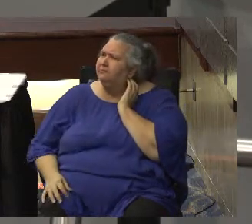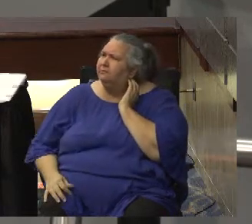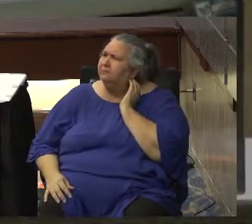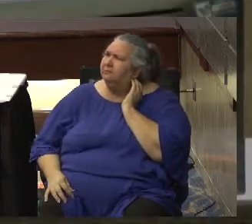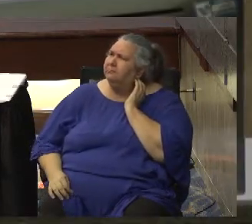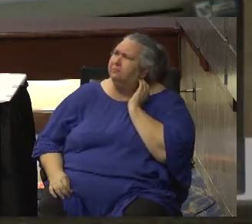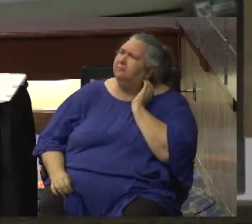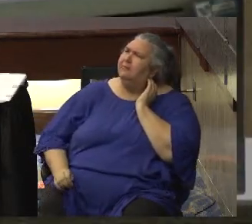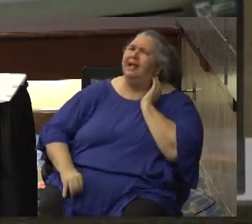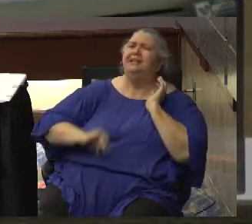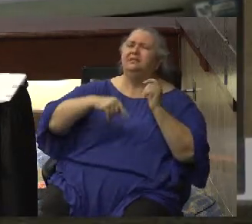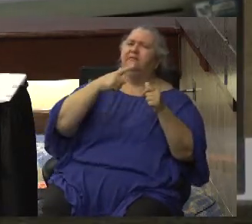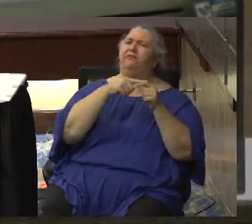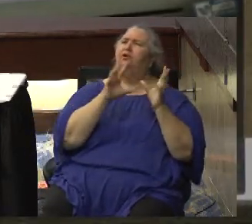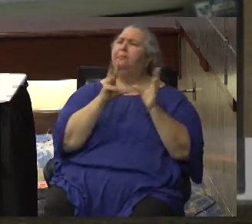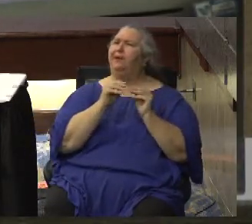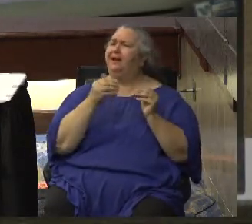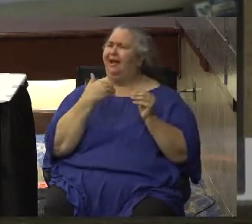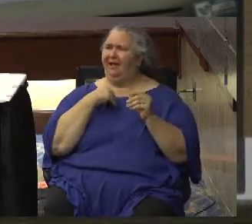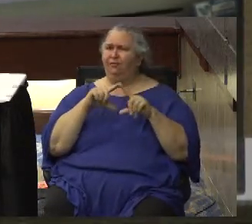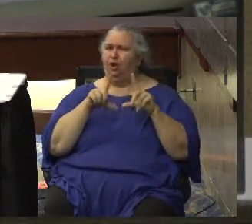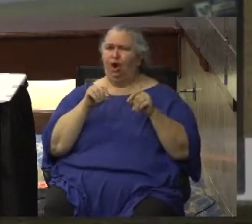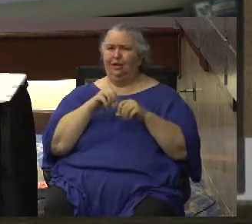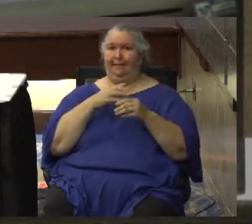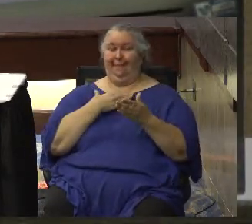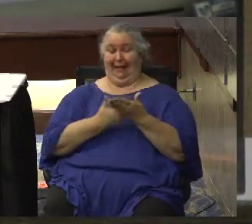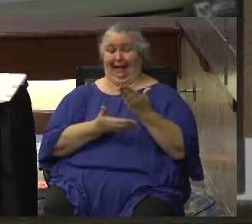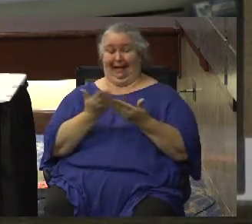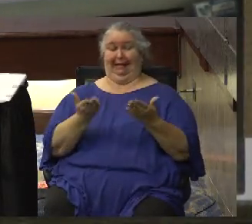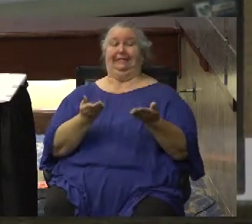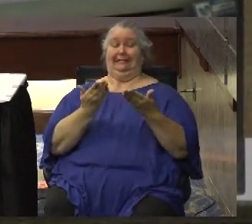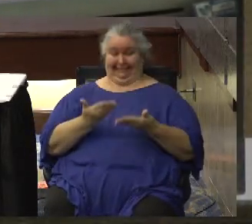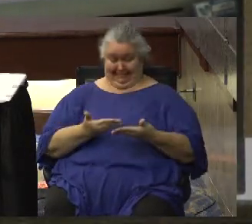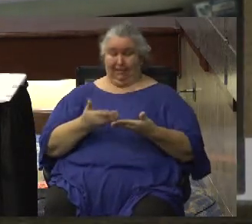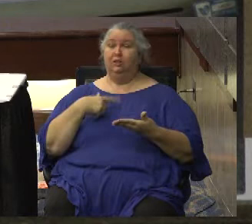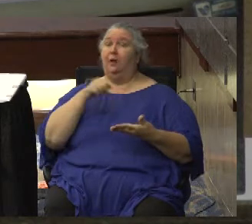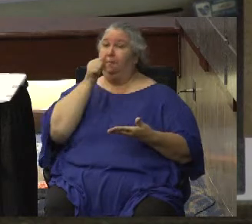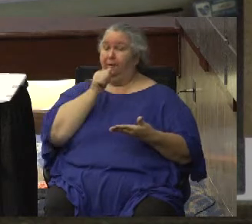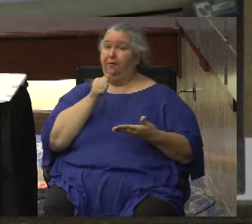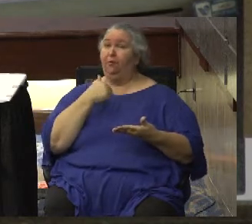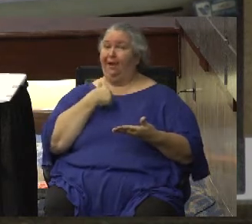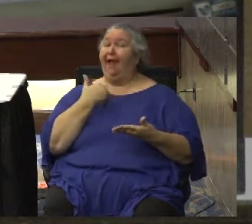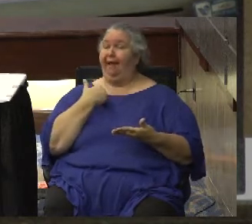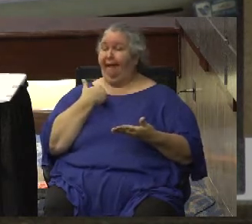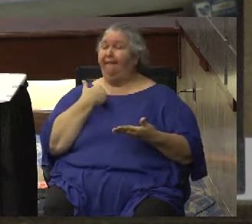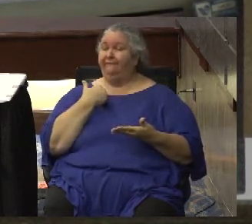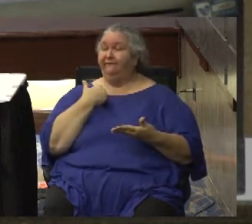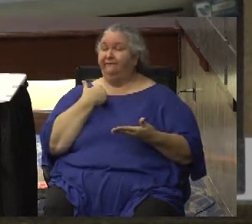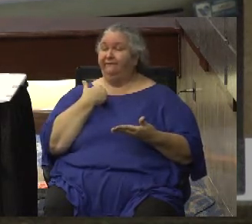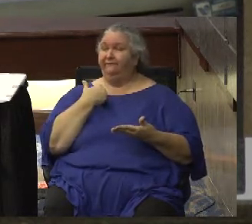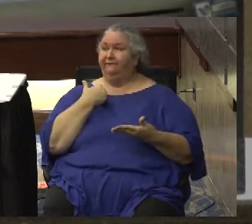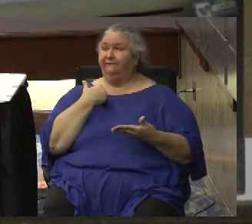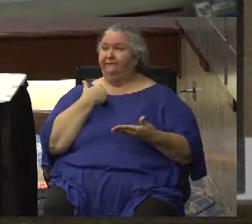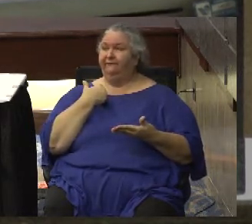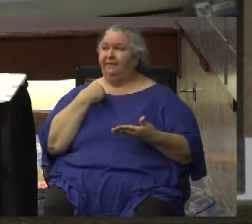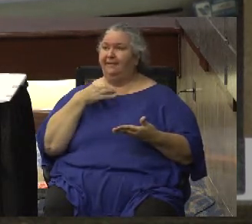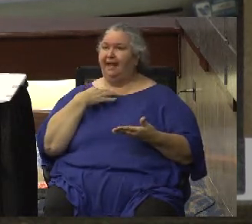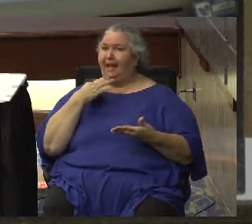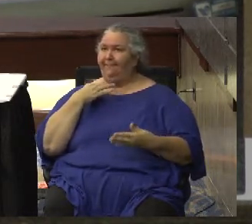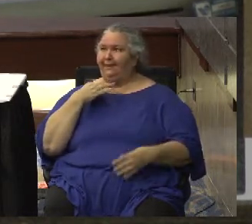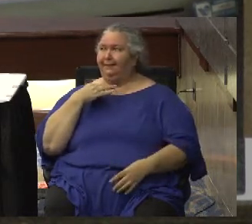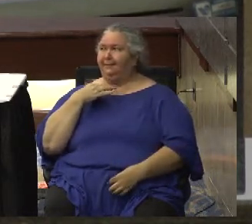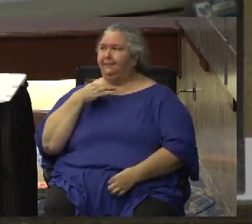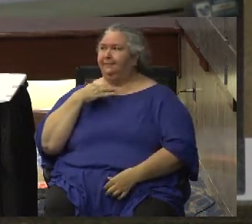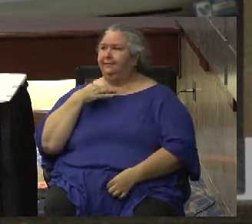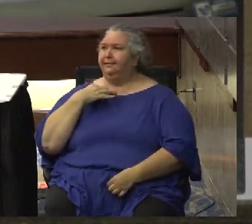COVID. This is the first meeting I have with cards in my hand, so it's the next step. So bear with me here. But we do have our, I believe the applicant,